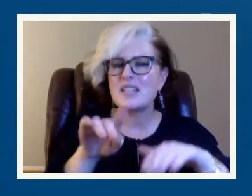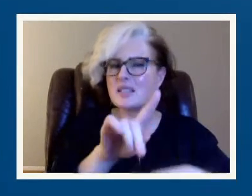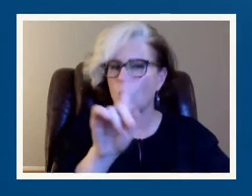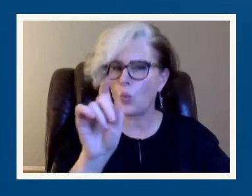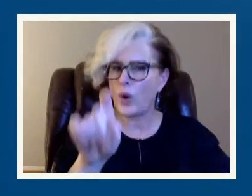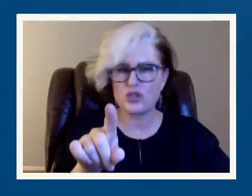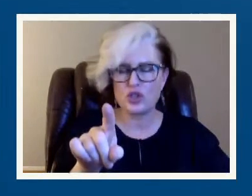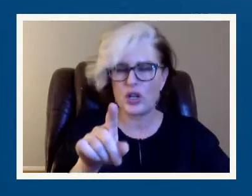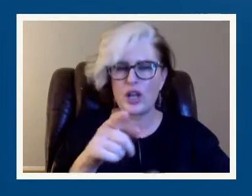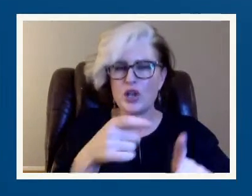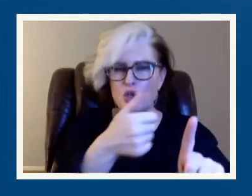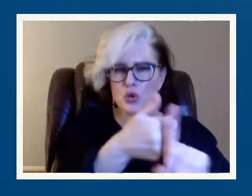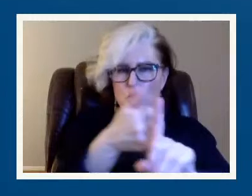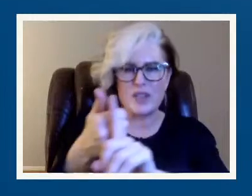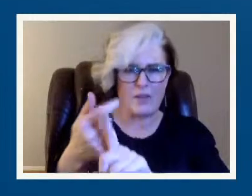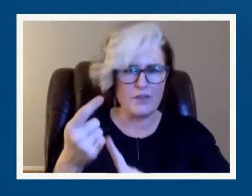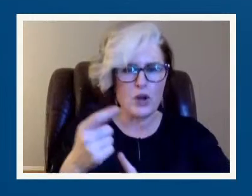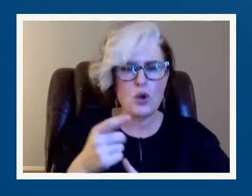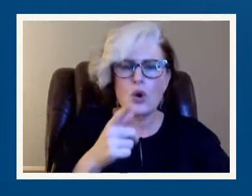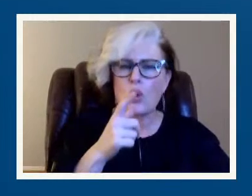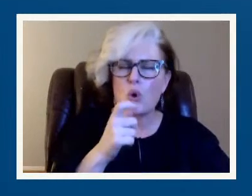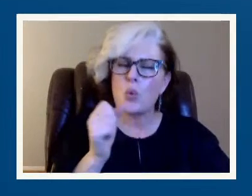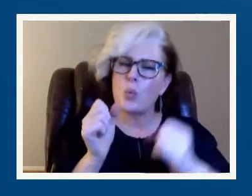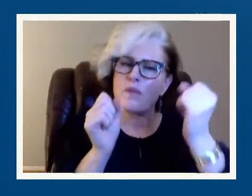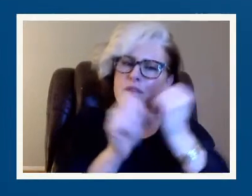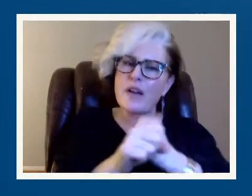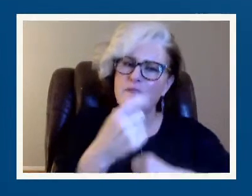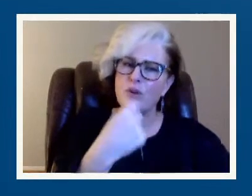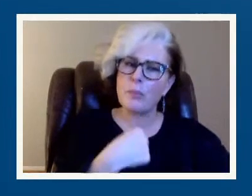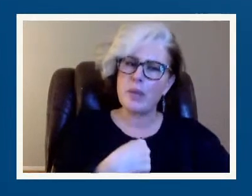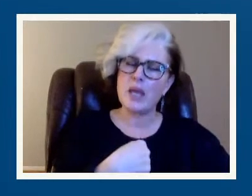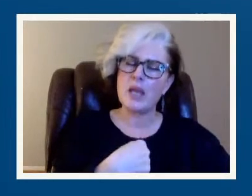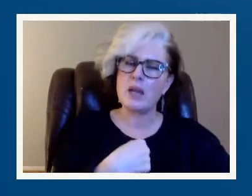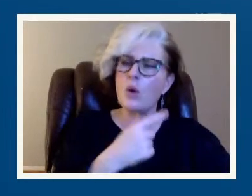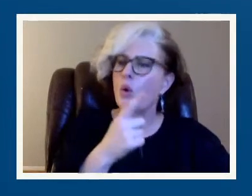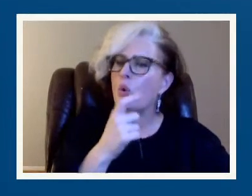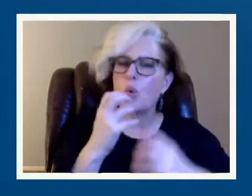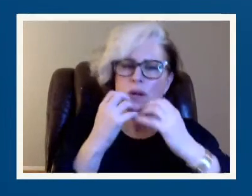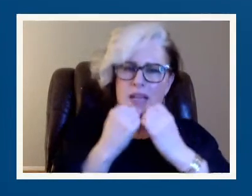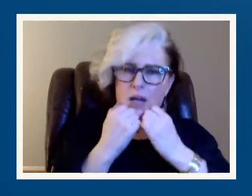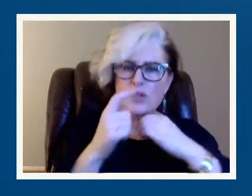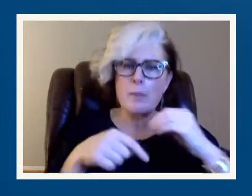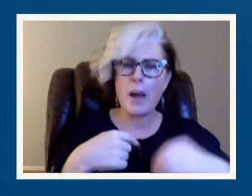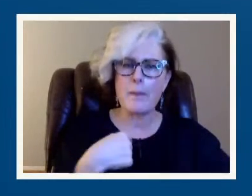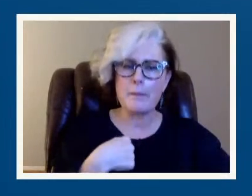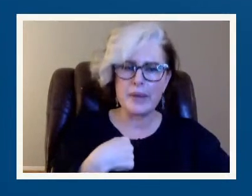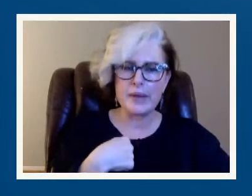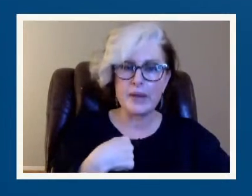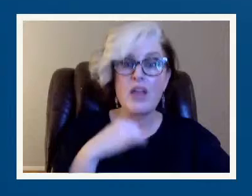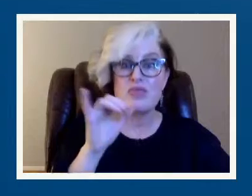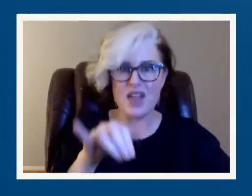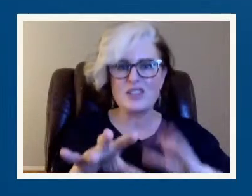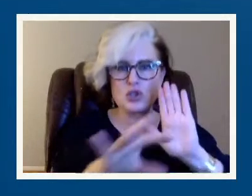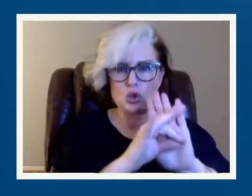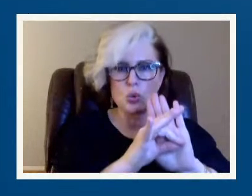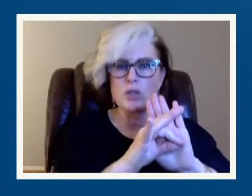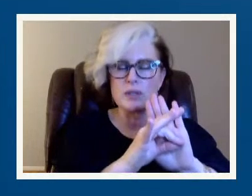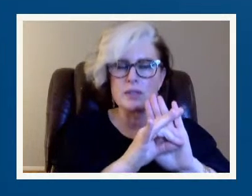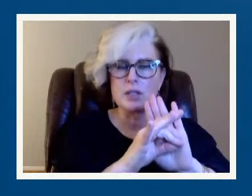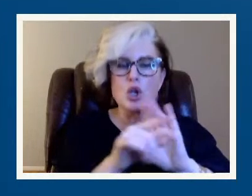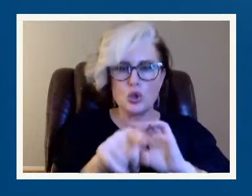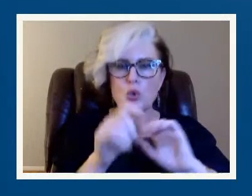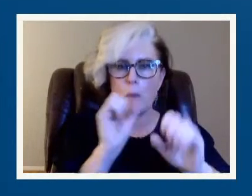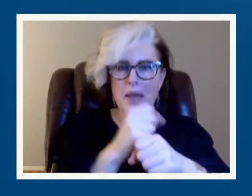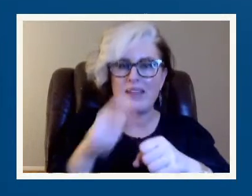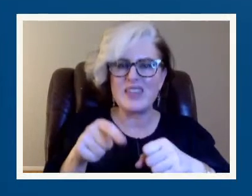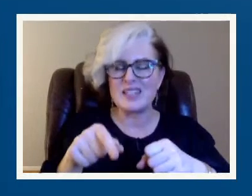asking yourself right now is, who will fight for you? Who cares about you? That's the choice that you make in this election